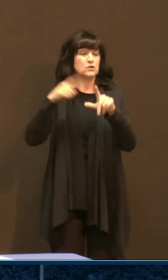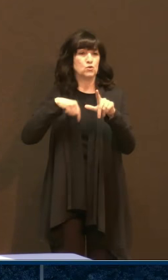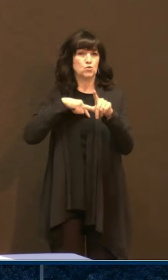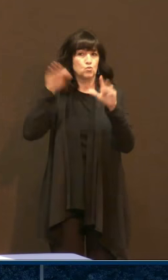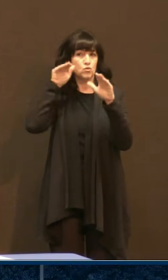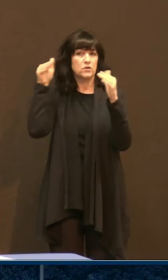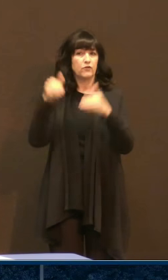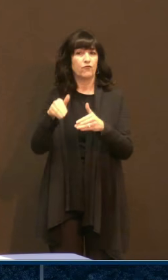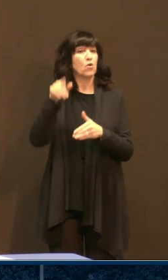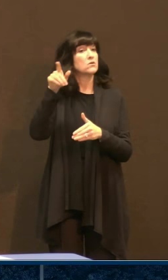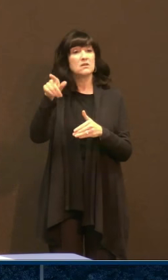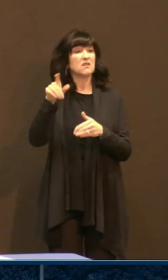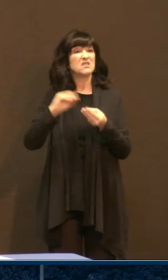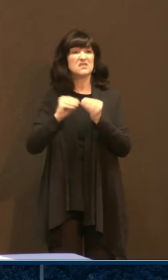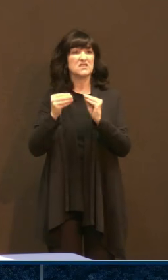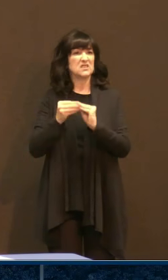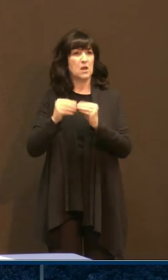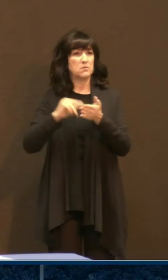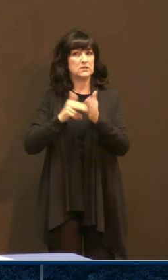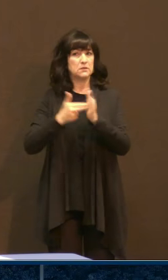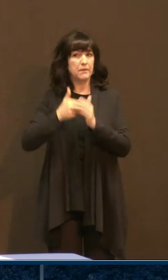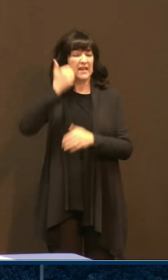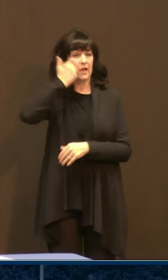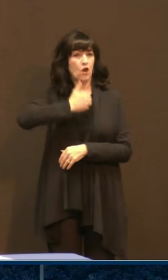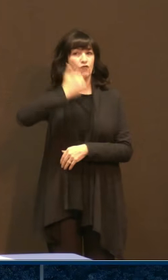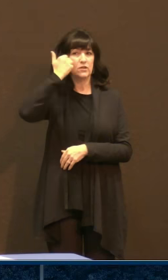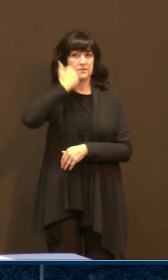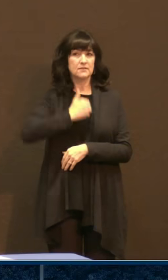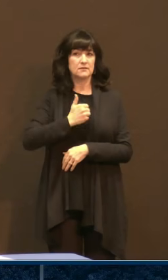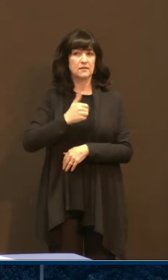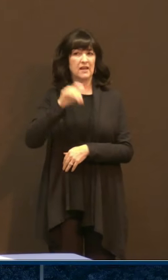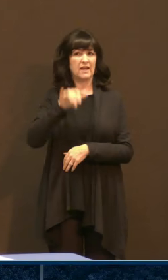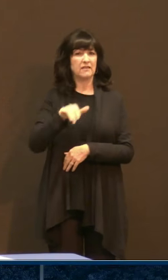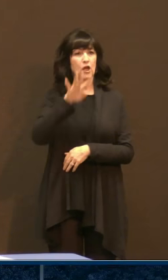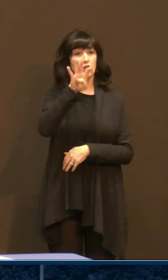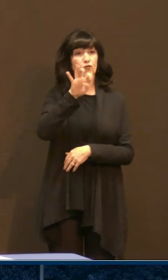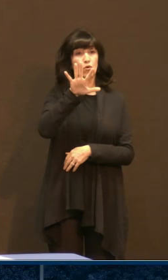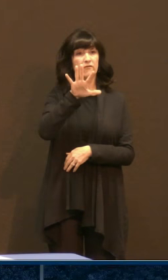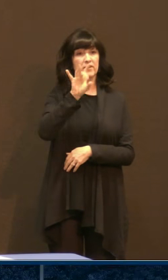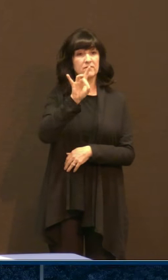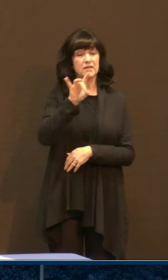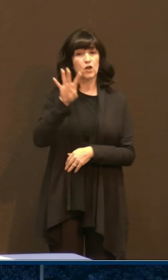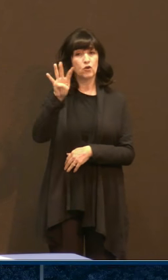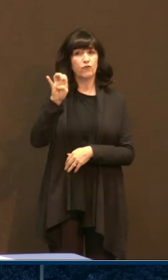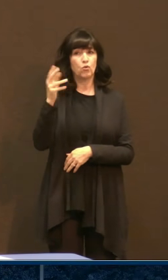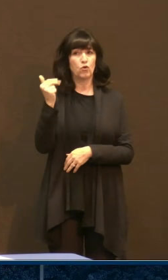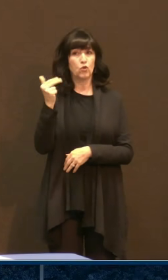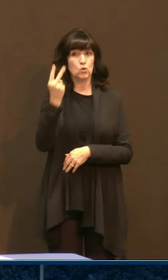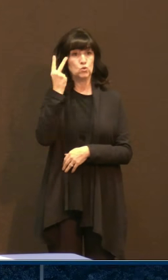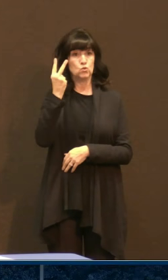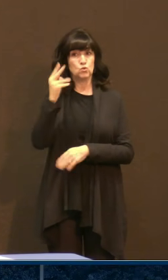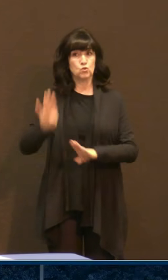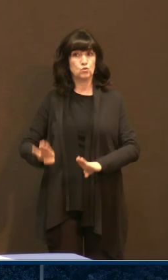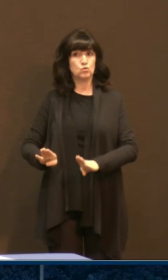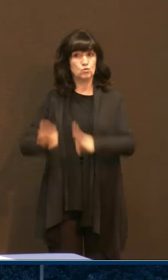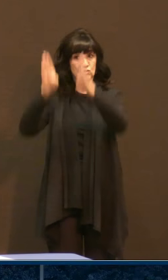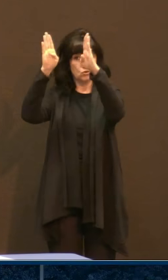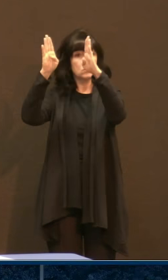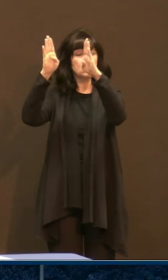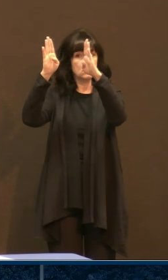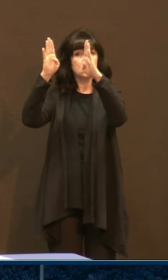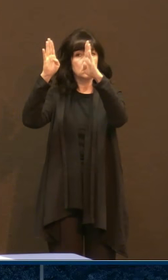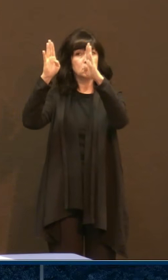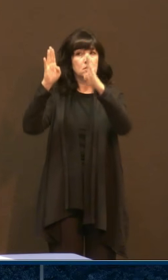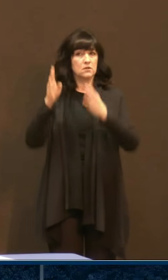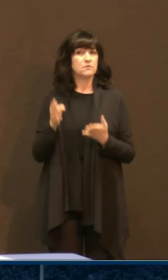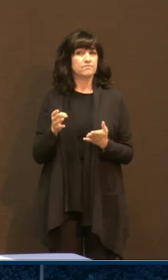take out the two big spikes there, 458 and 413, you have a trend that rises gradually.